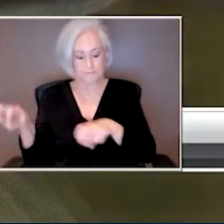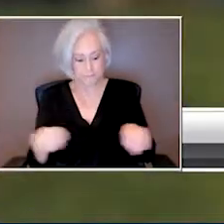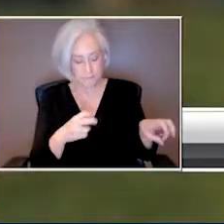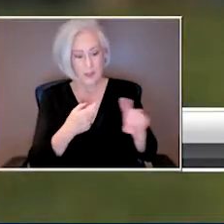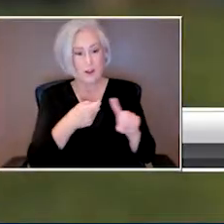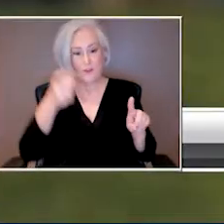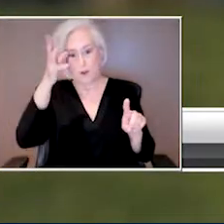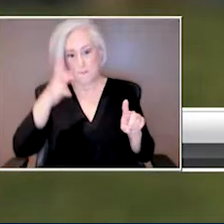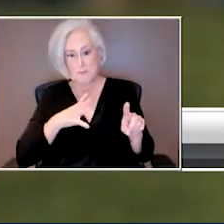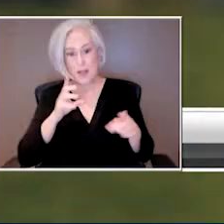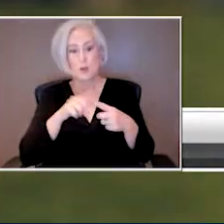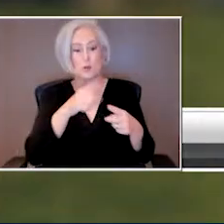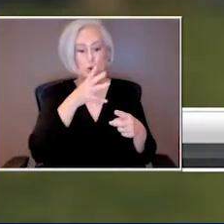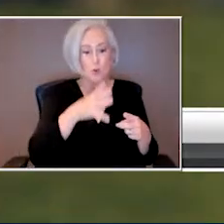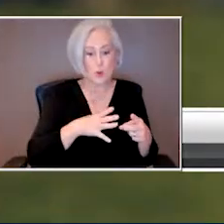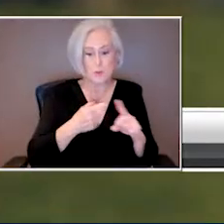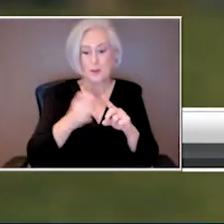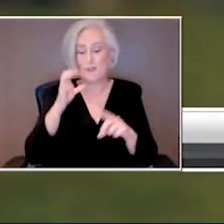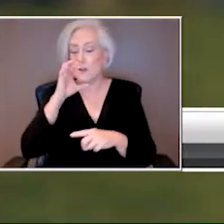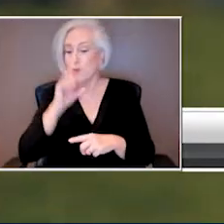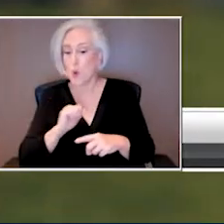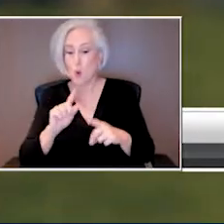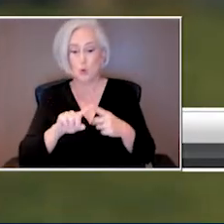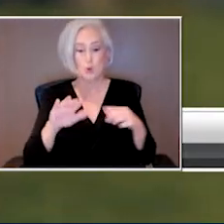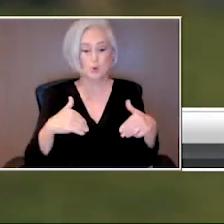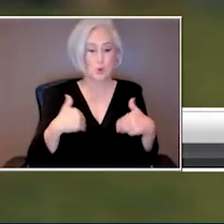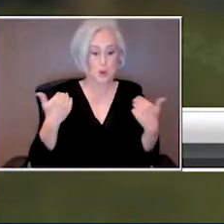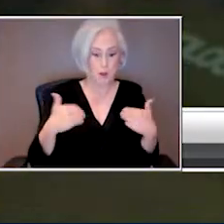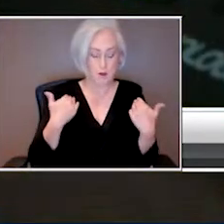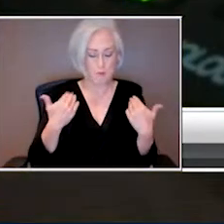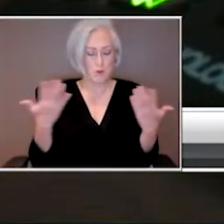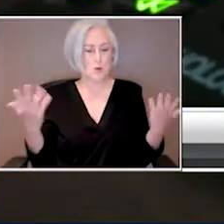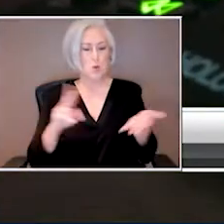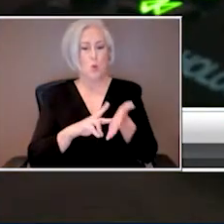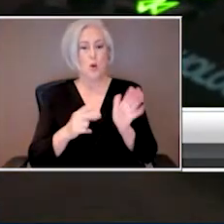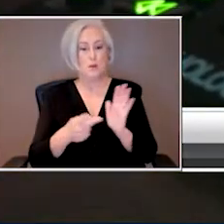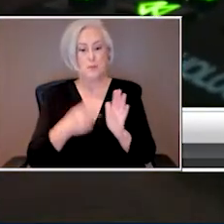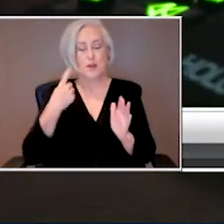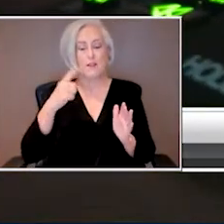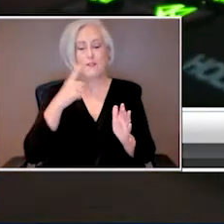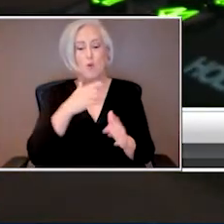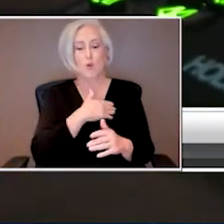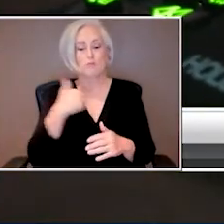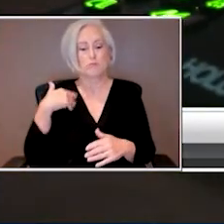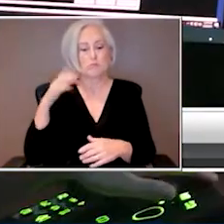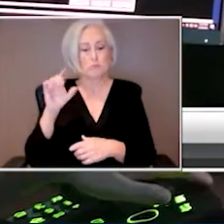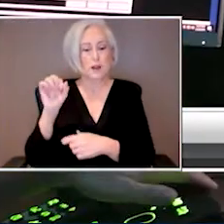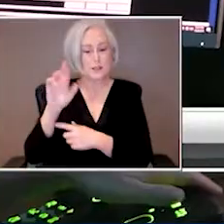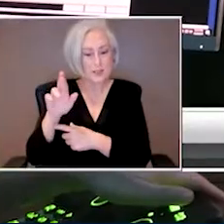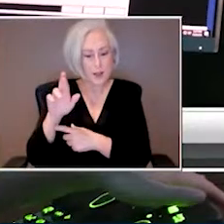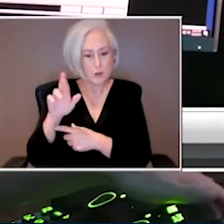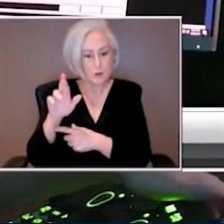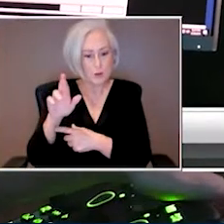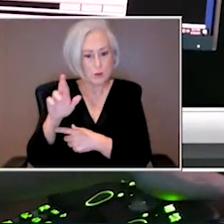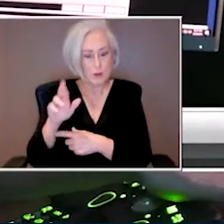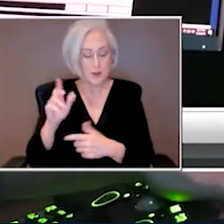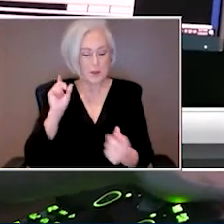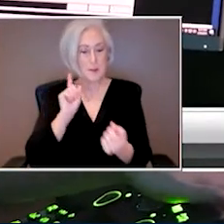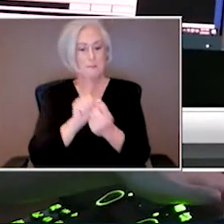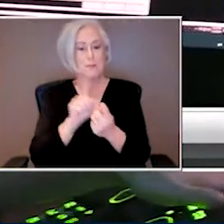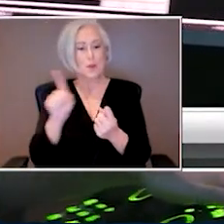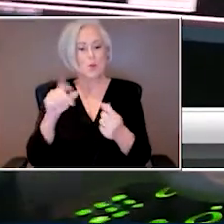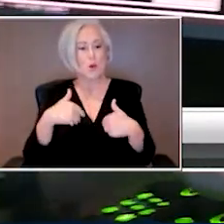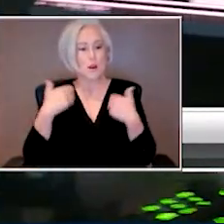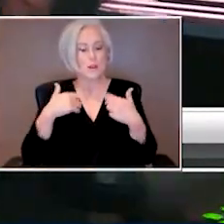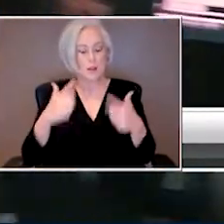from older to younger. We ask what that means for breast cancer specifically, and meet one young survivor sharing her